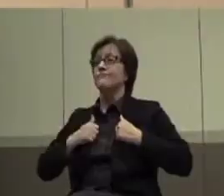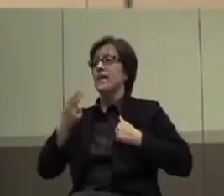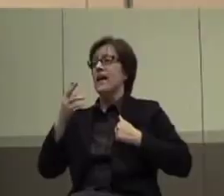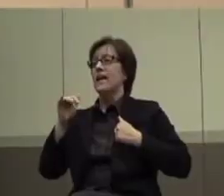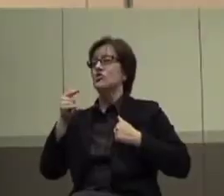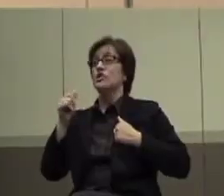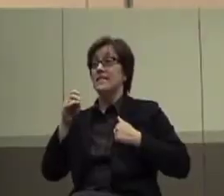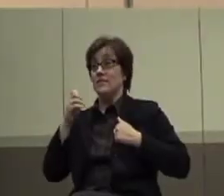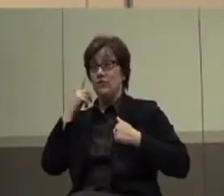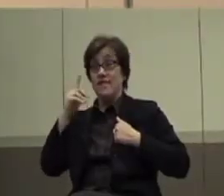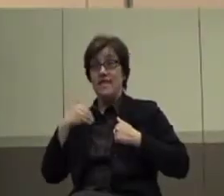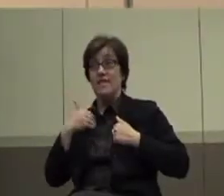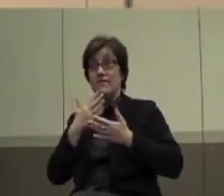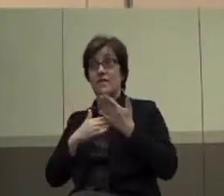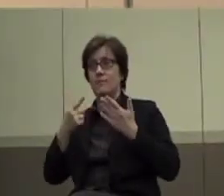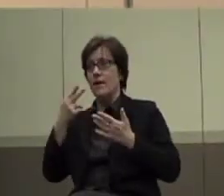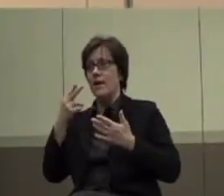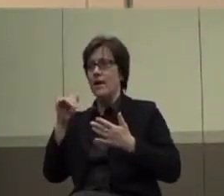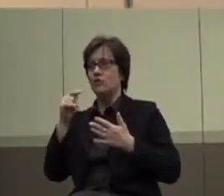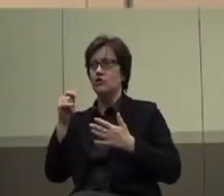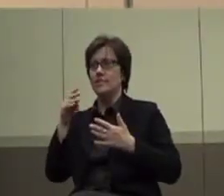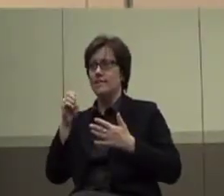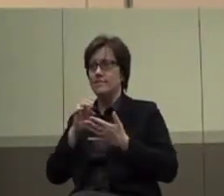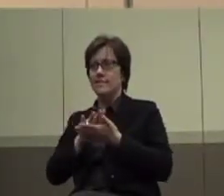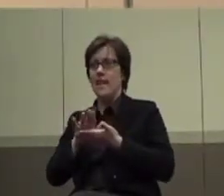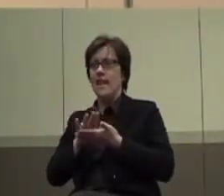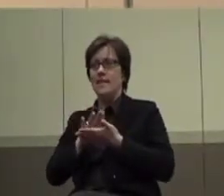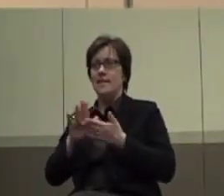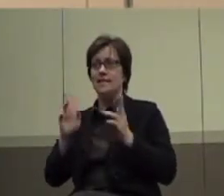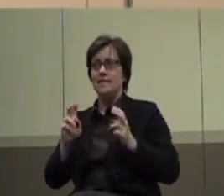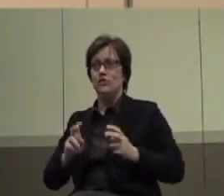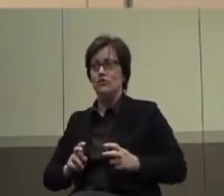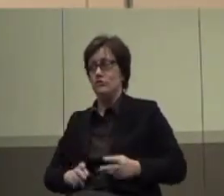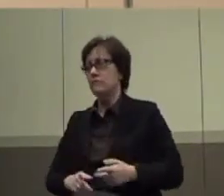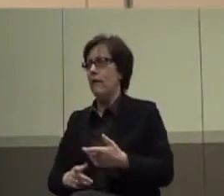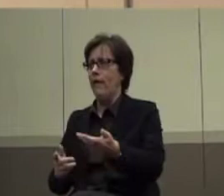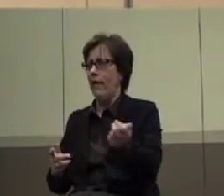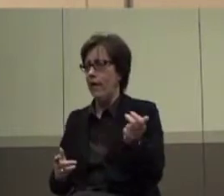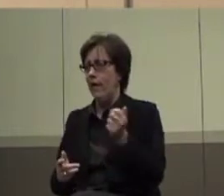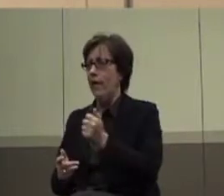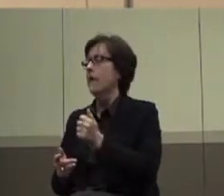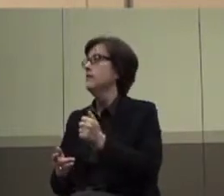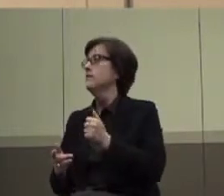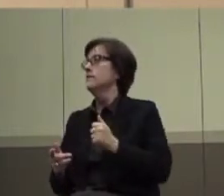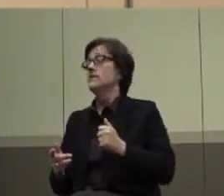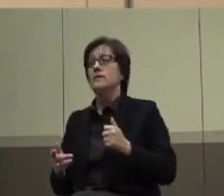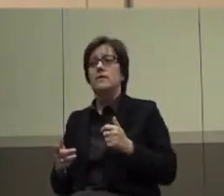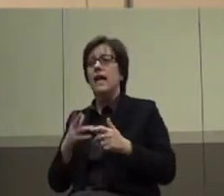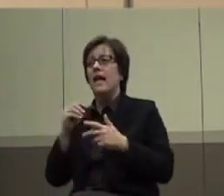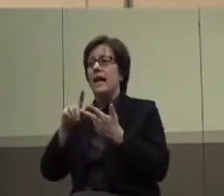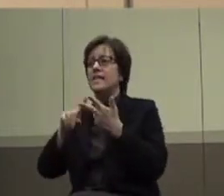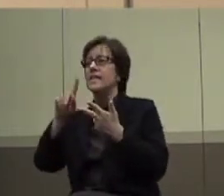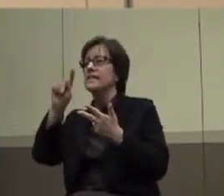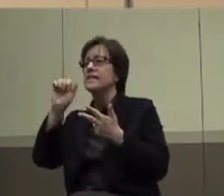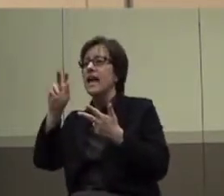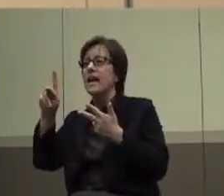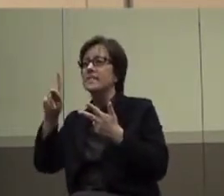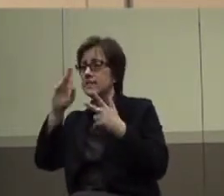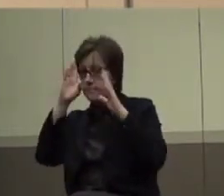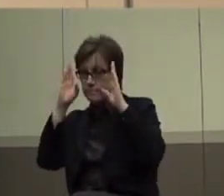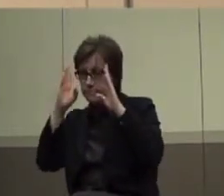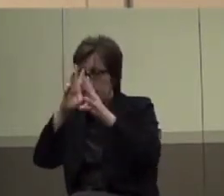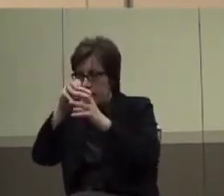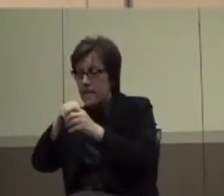issues? Okay. Yeah, he liked his quarters. All right. And task engagement. Were those all areas of